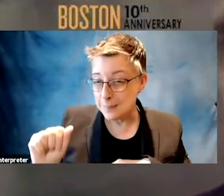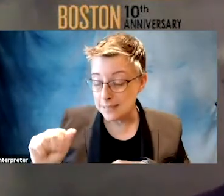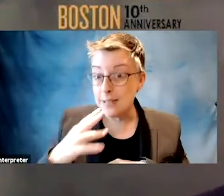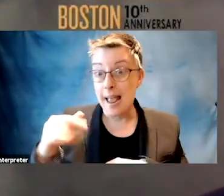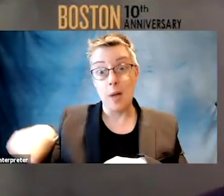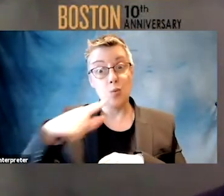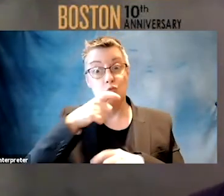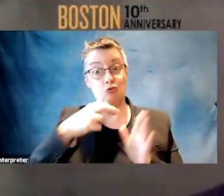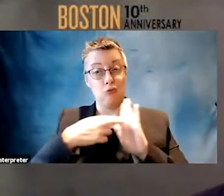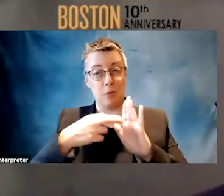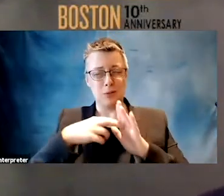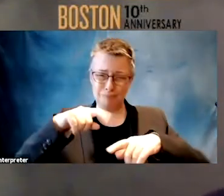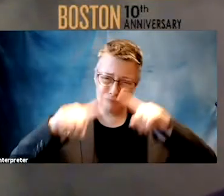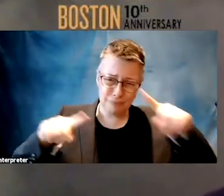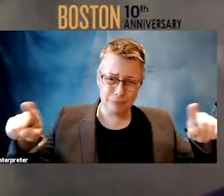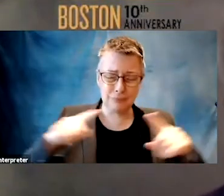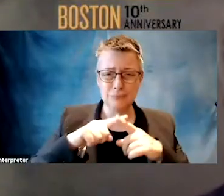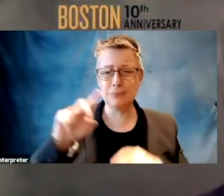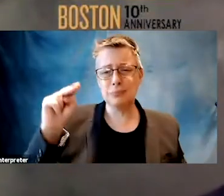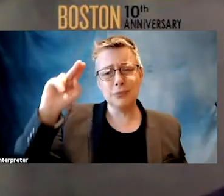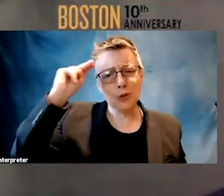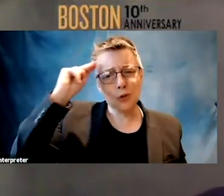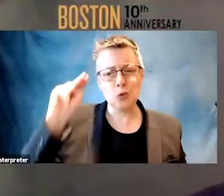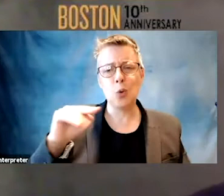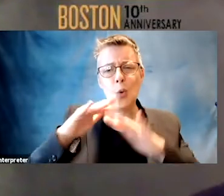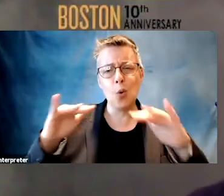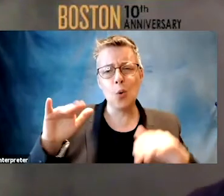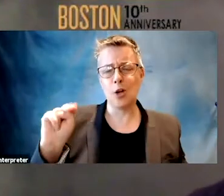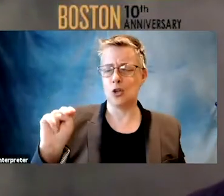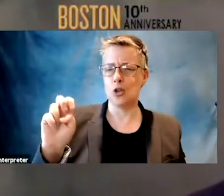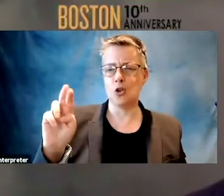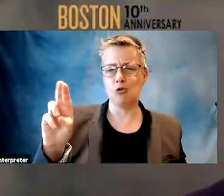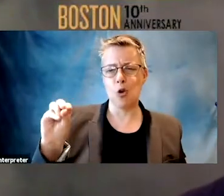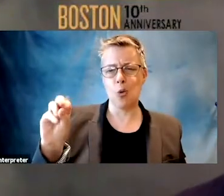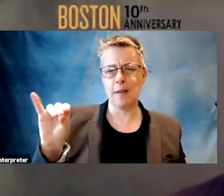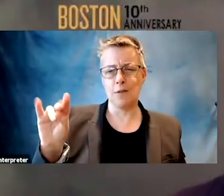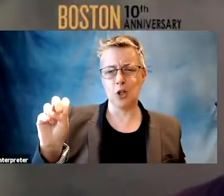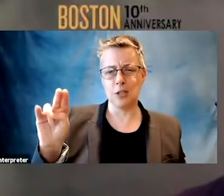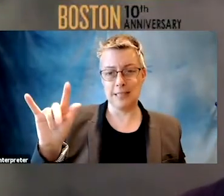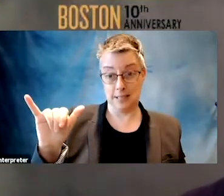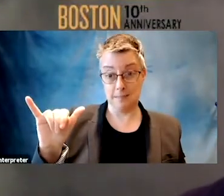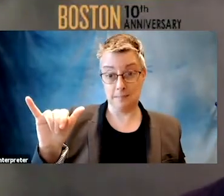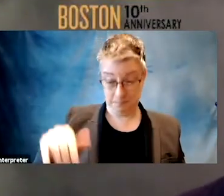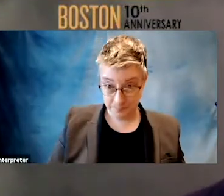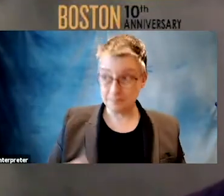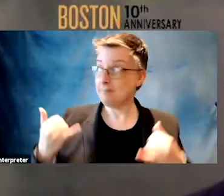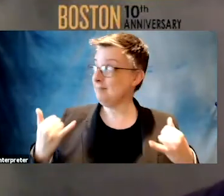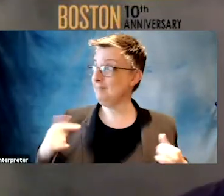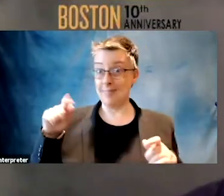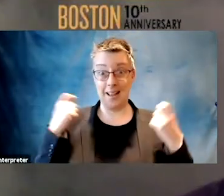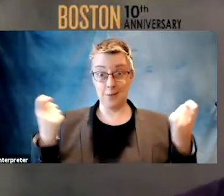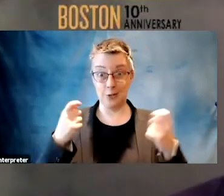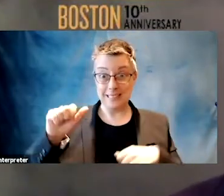representing a range of neurodiversity. And here we are on this 10th anniversary